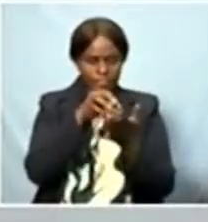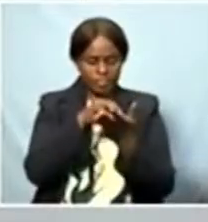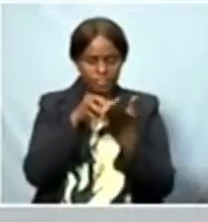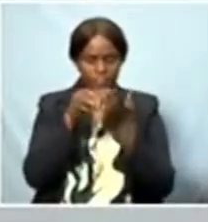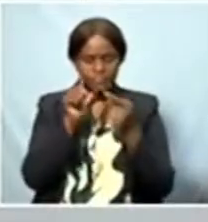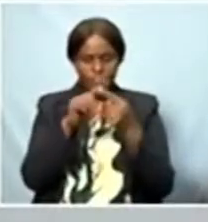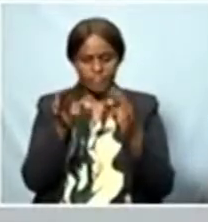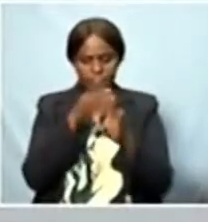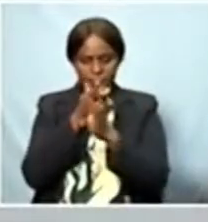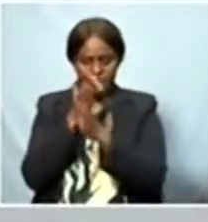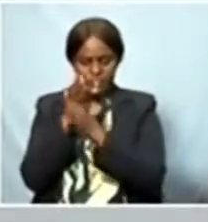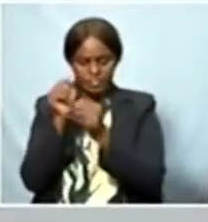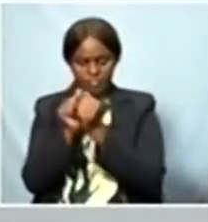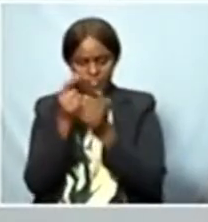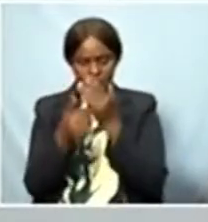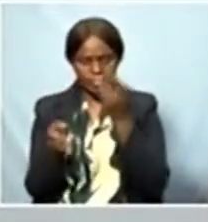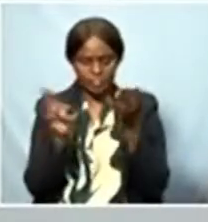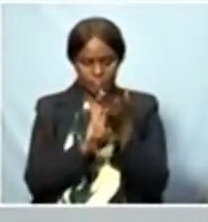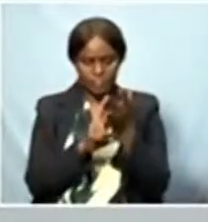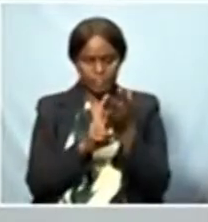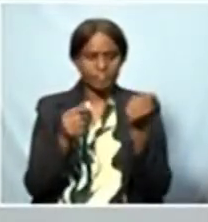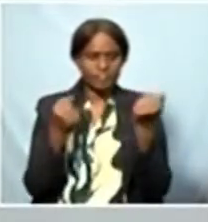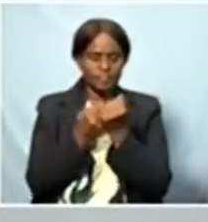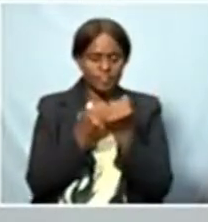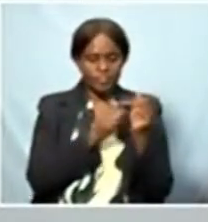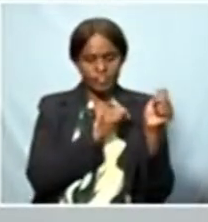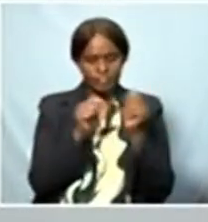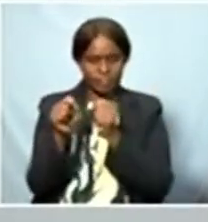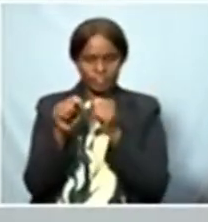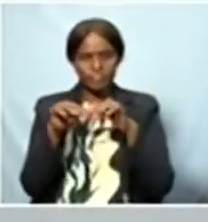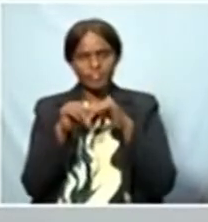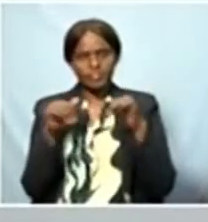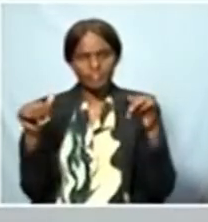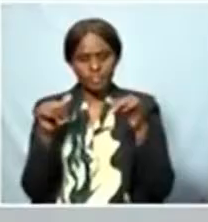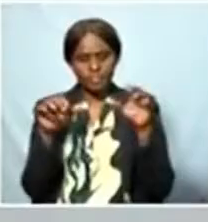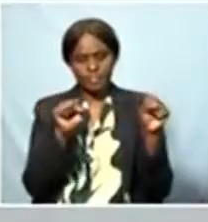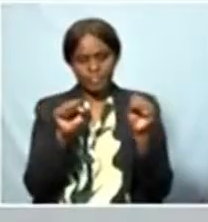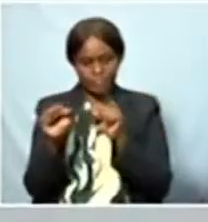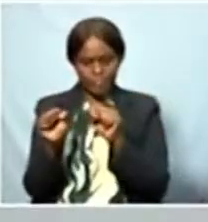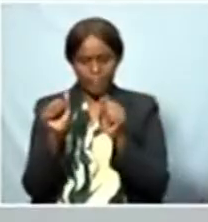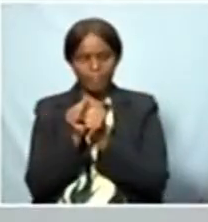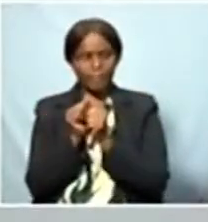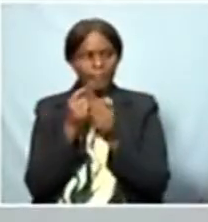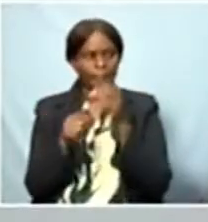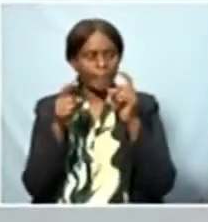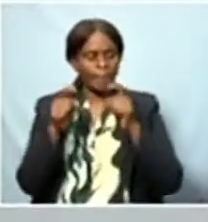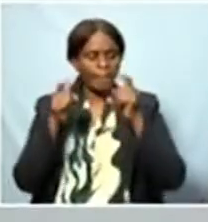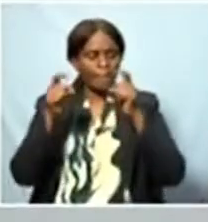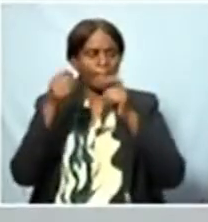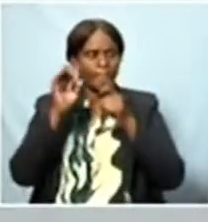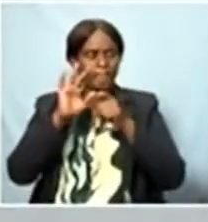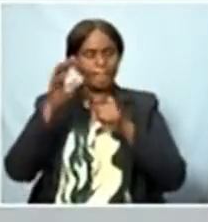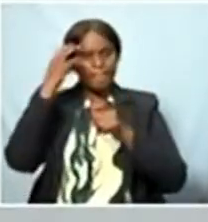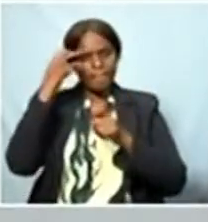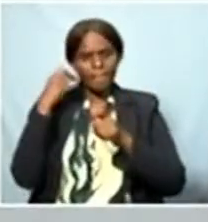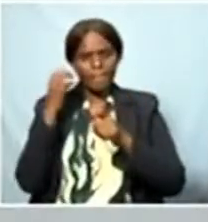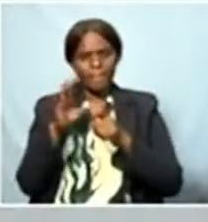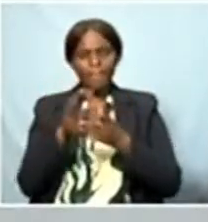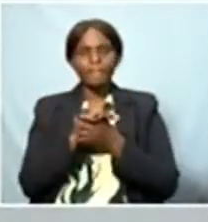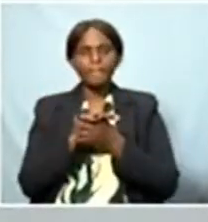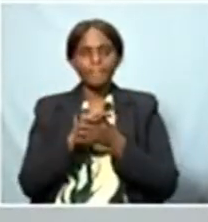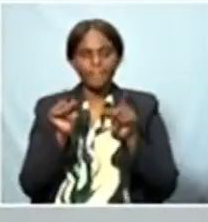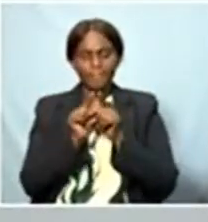to regrading, seconding, transferring, separations, confirmations, attachments, and promotions of correctional officers.